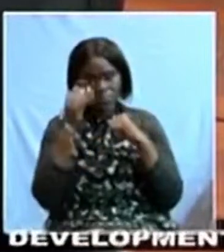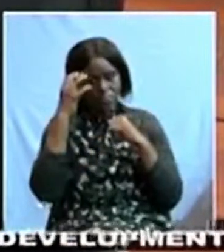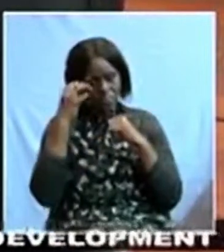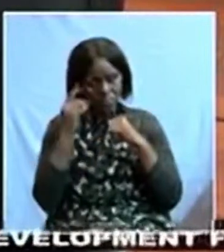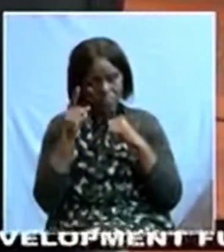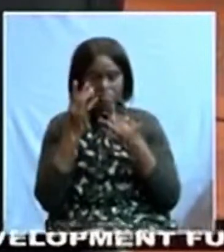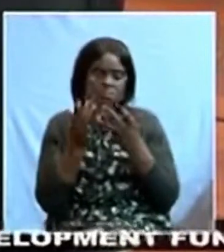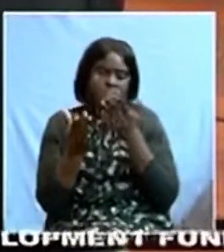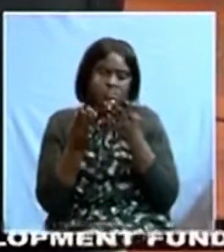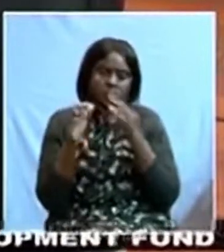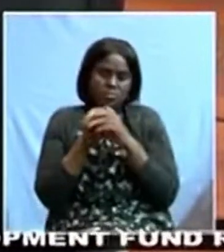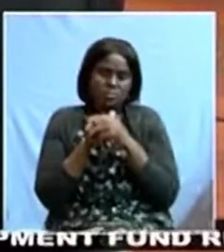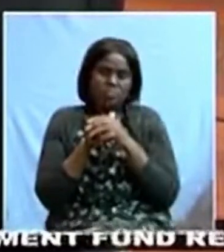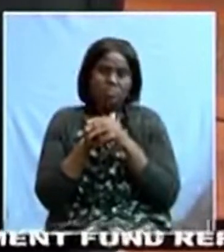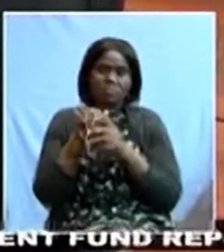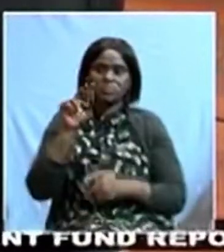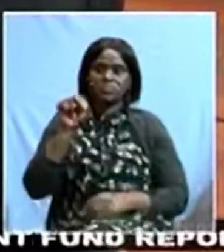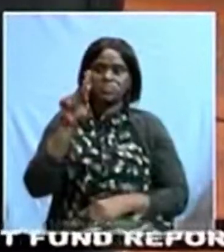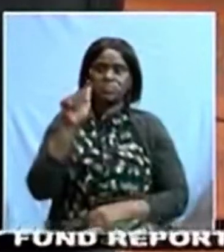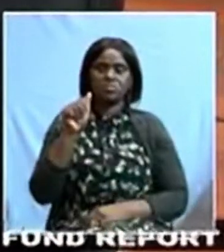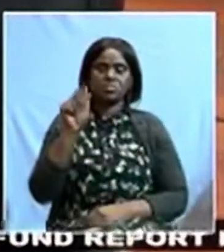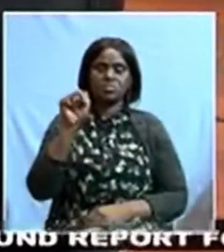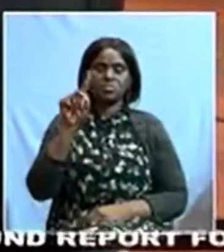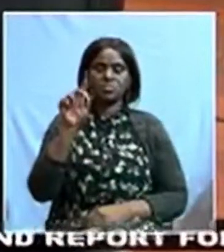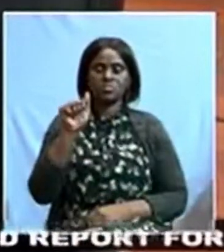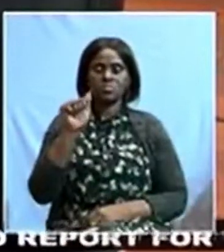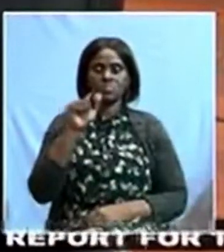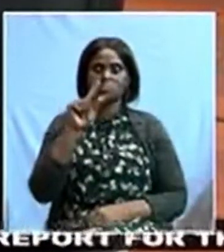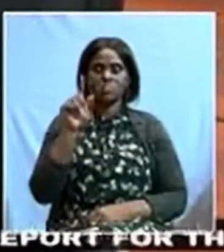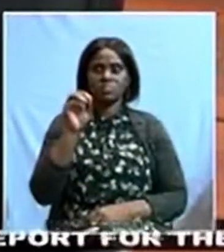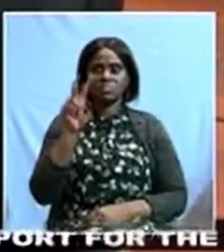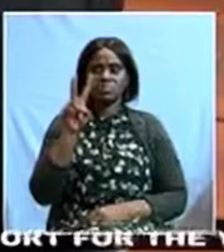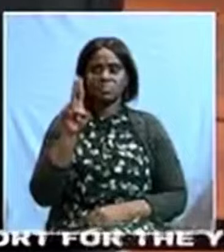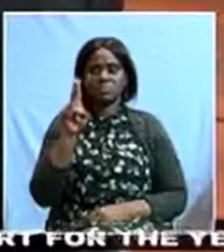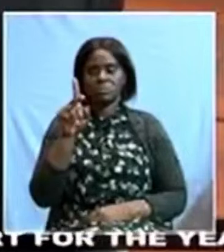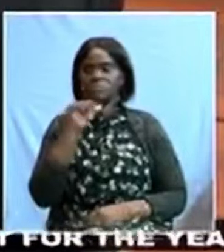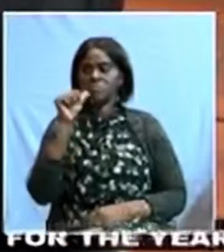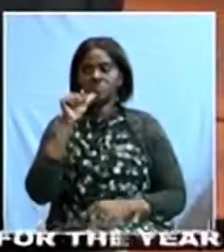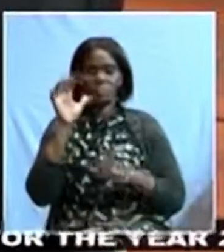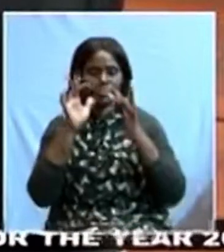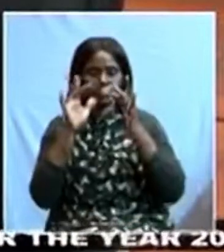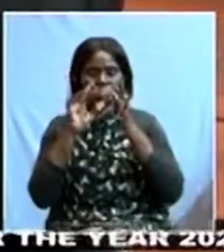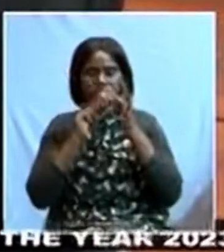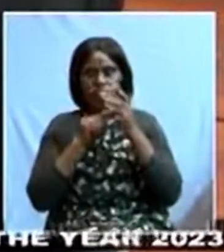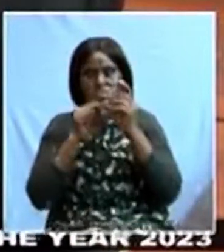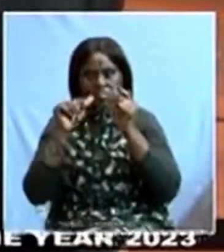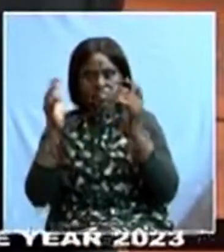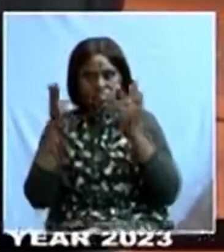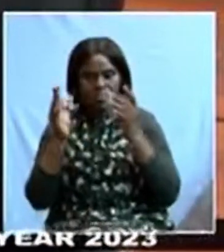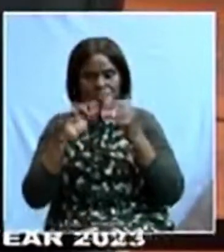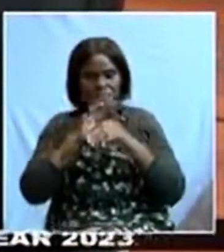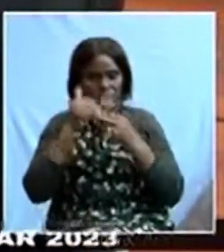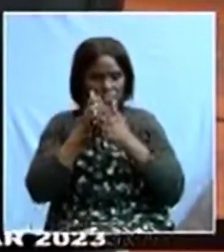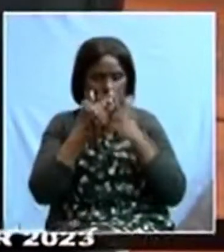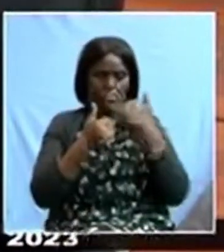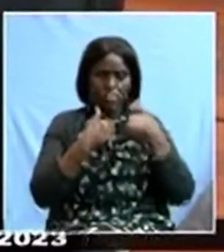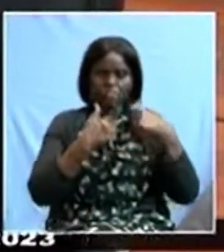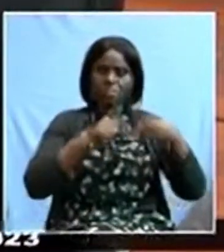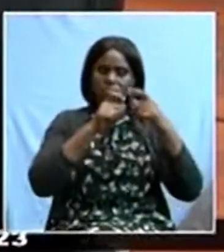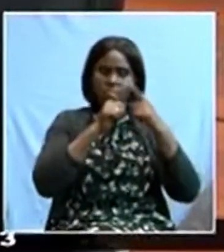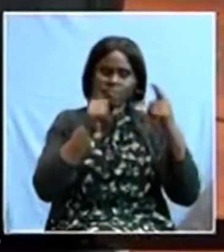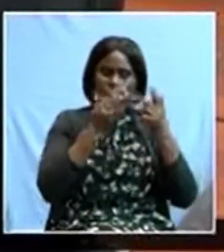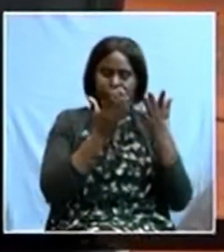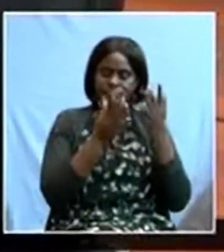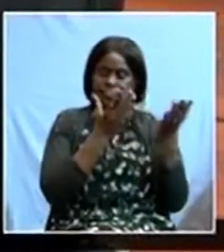were maybe in Nkandanzovu, and there was no network, we couldn't reach them, or there was a challenge with